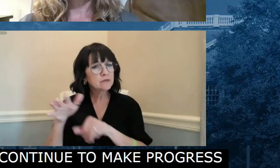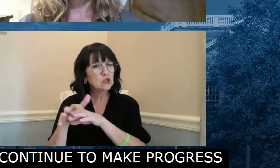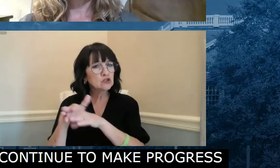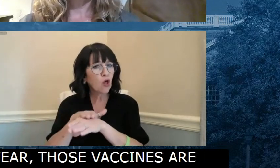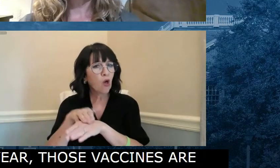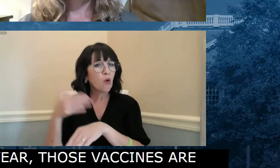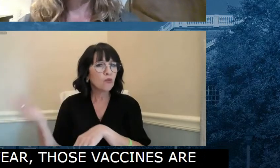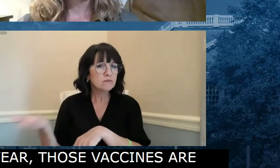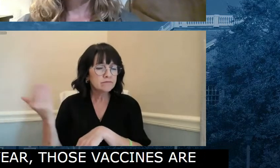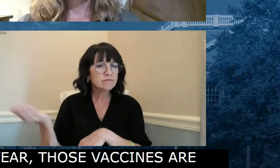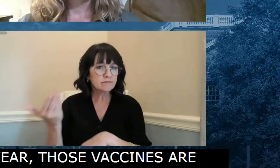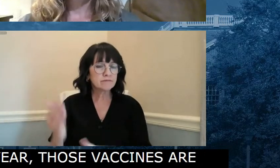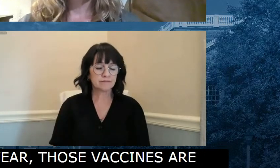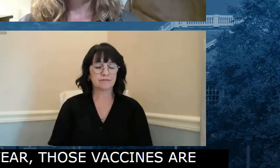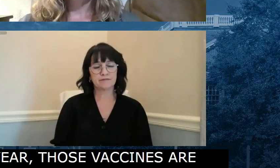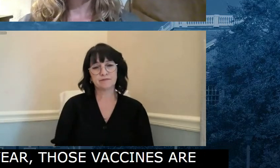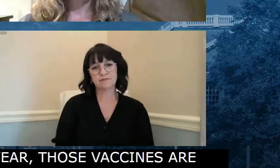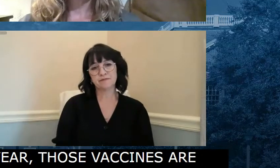children.